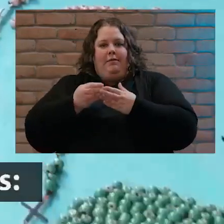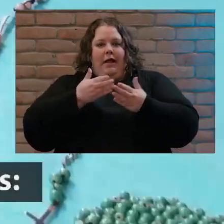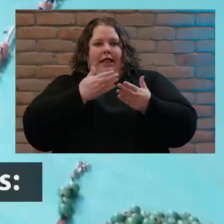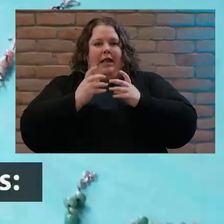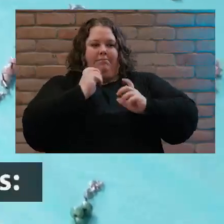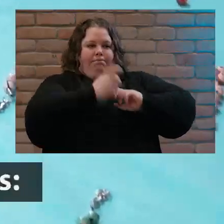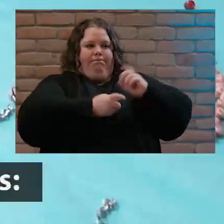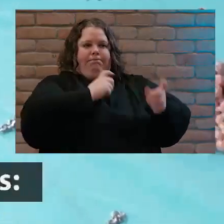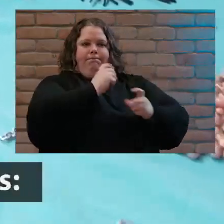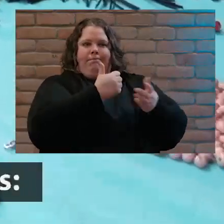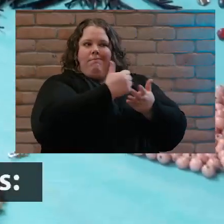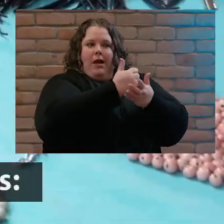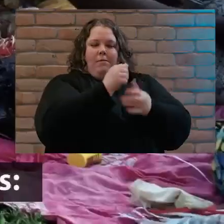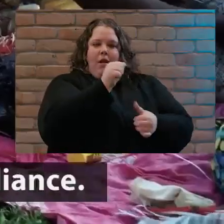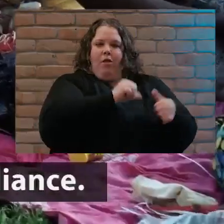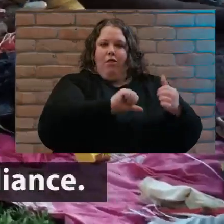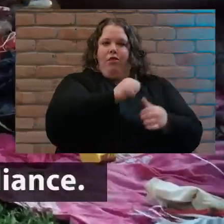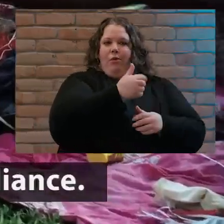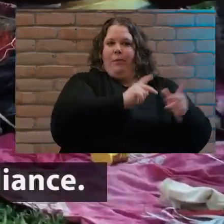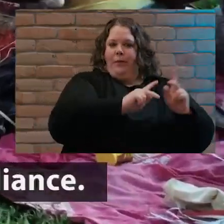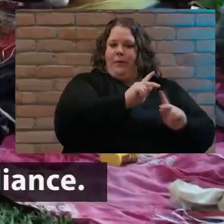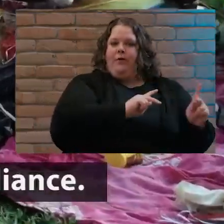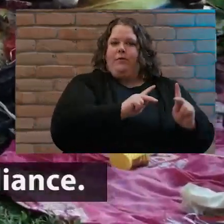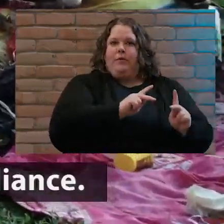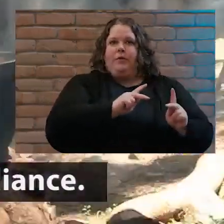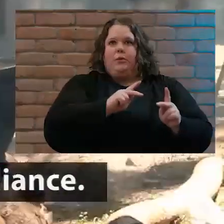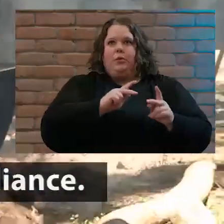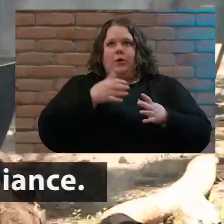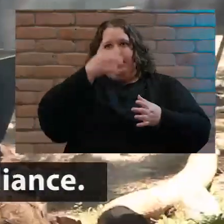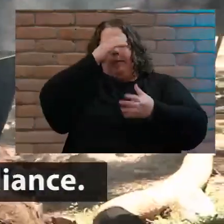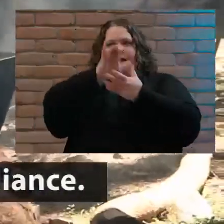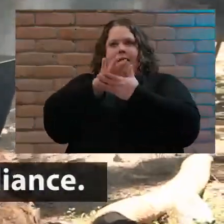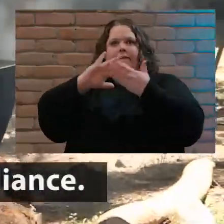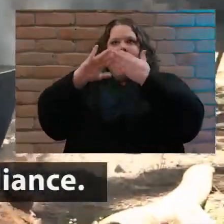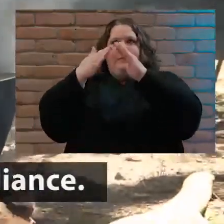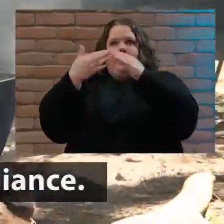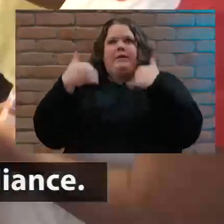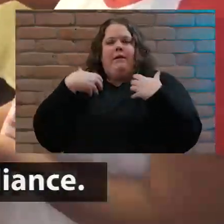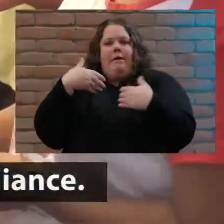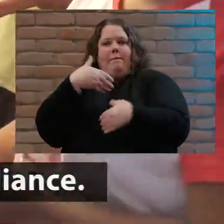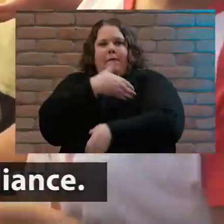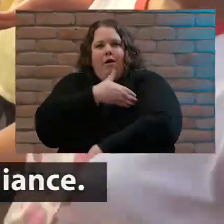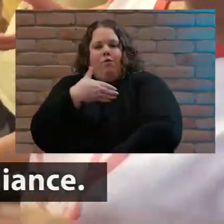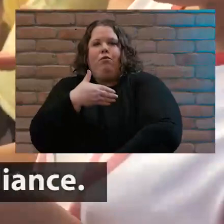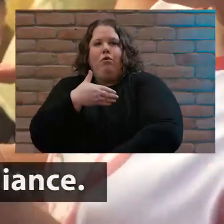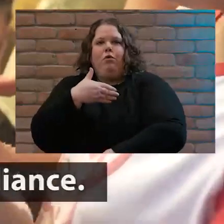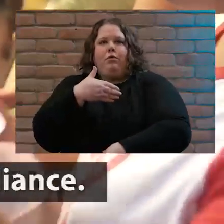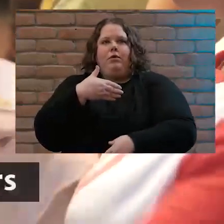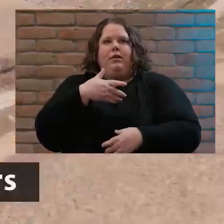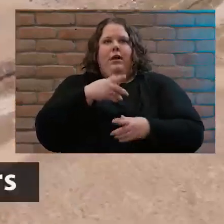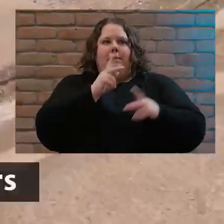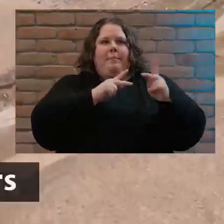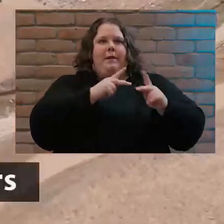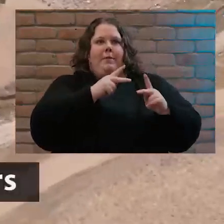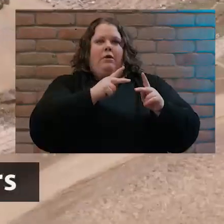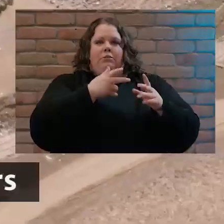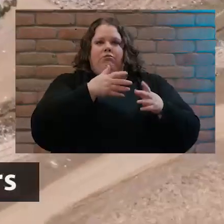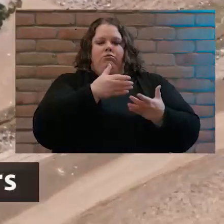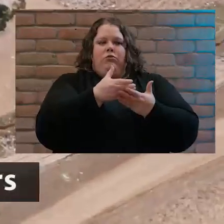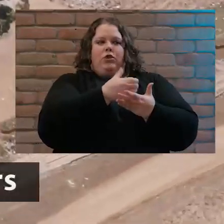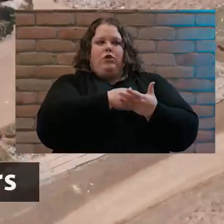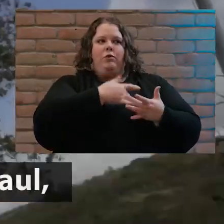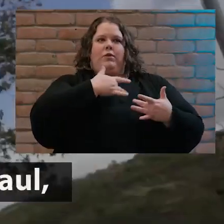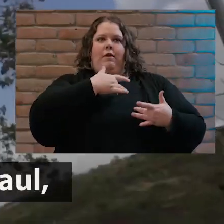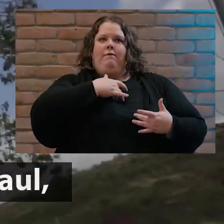in empowering communities, that all people deserve the dignity of self-reliance. We work with food